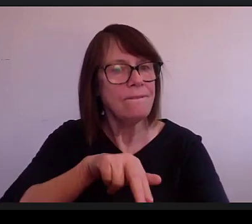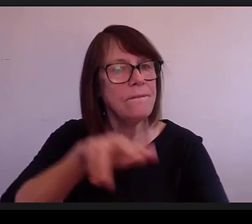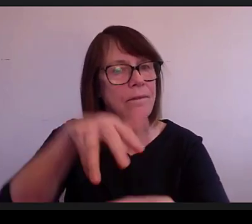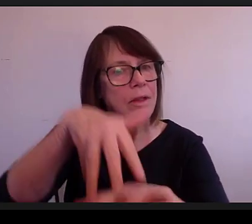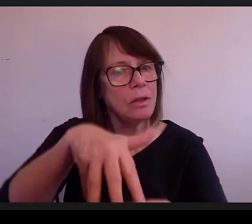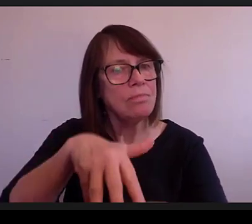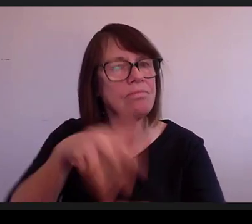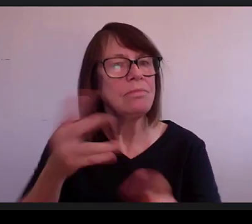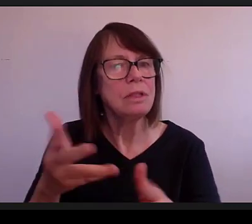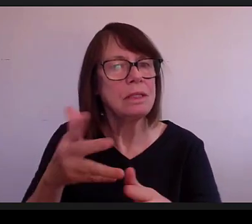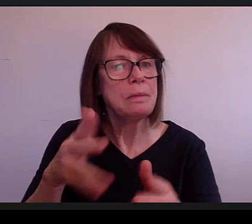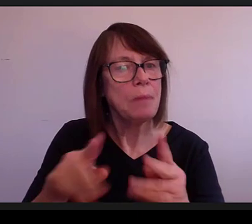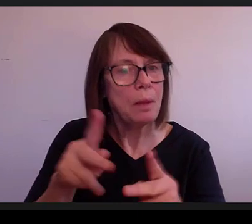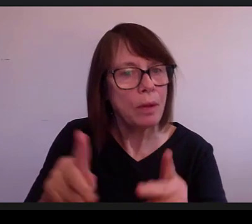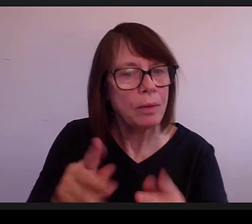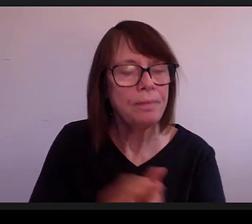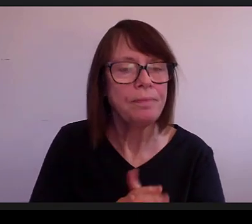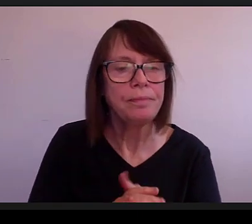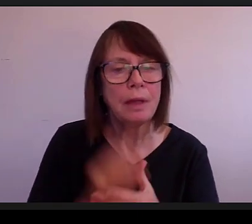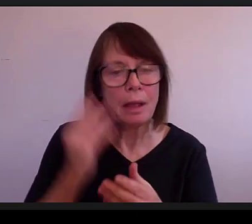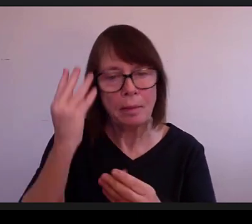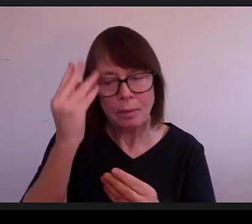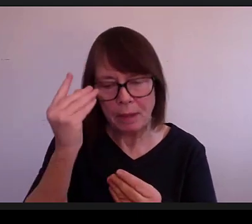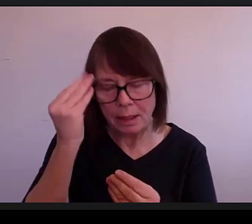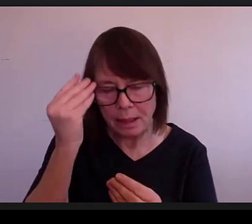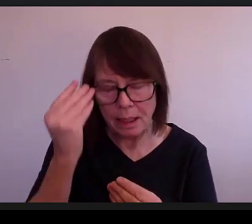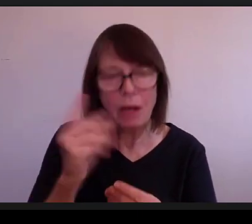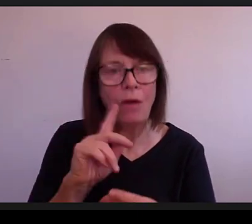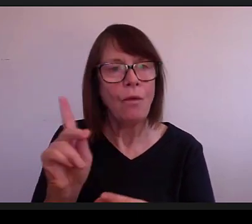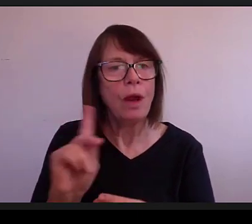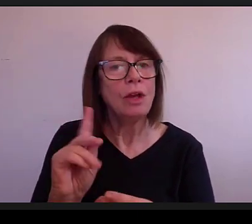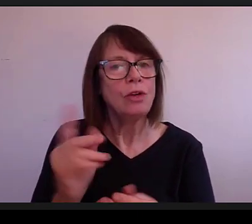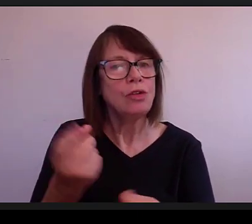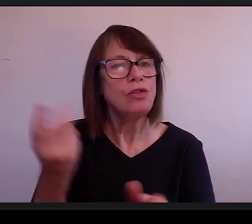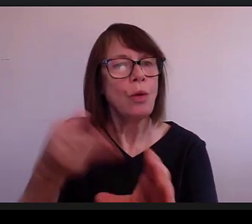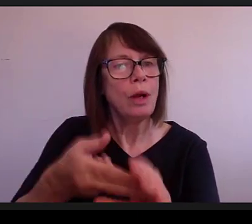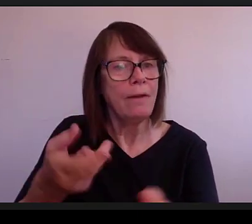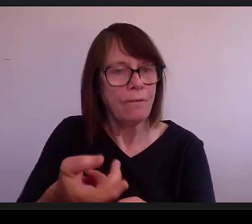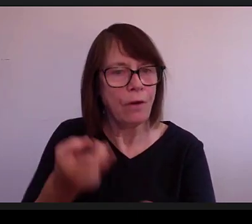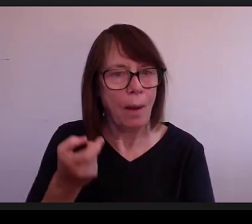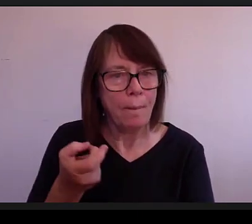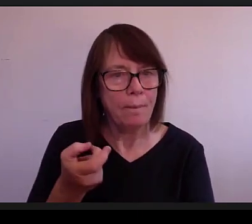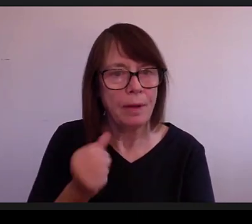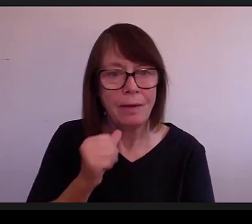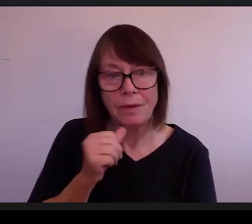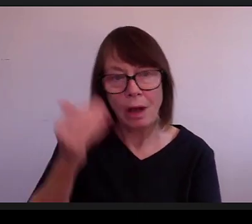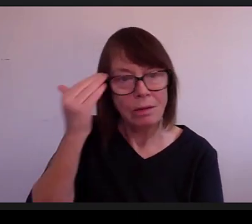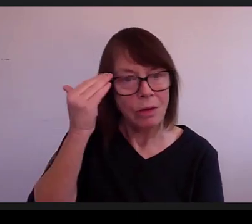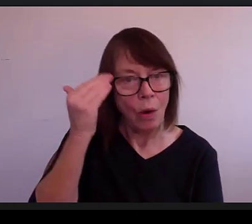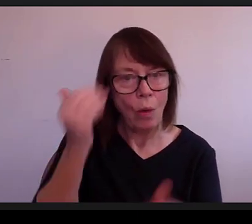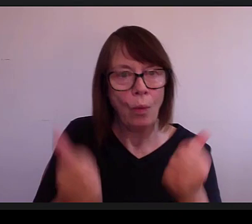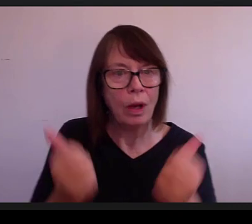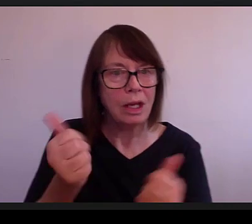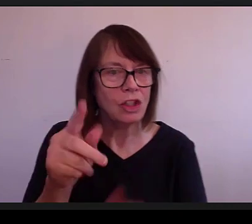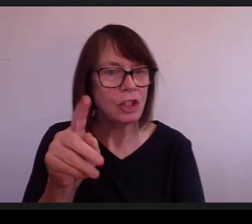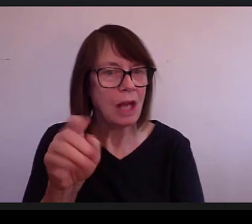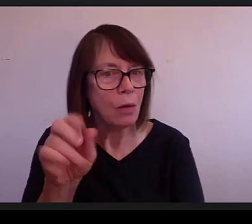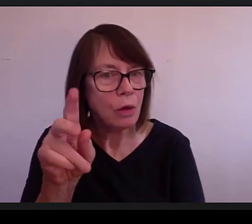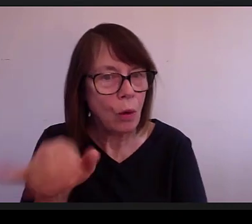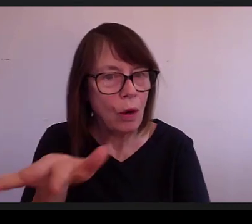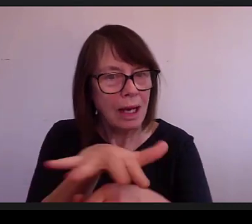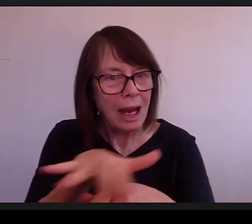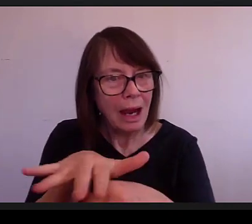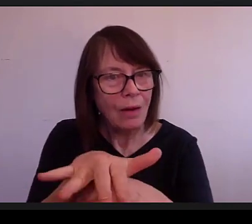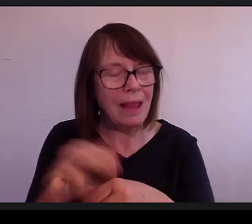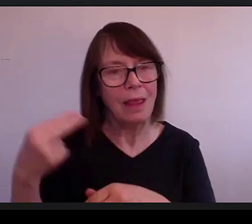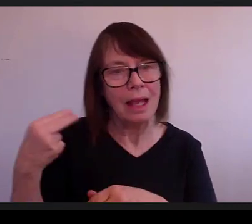moment now to reflect on the territory where you are joining us from. If you're unfamiliar with what territory you're on and the history that